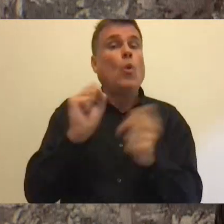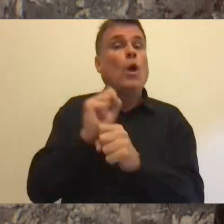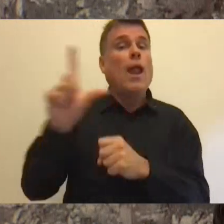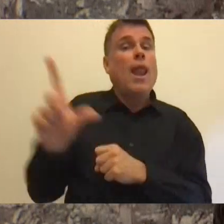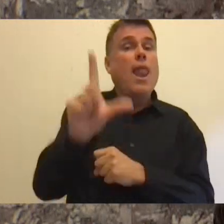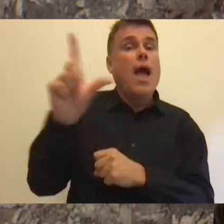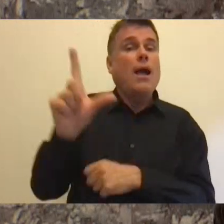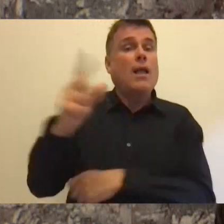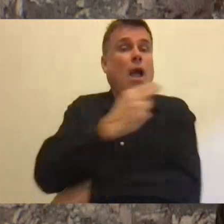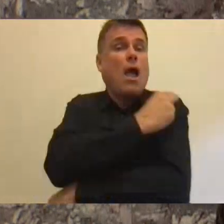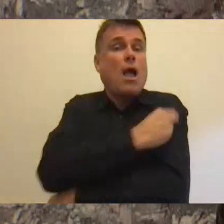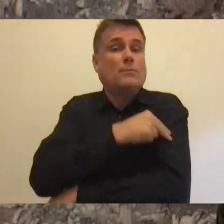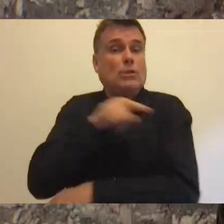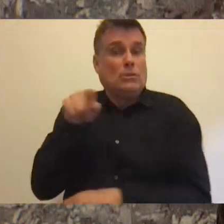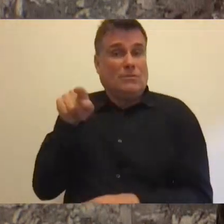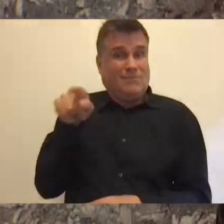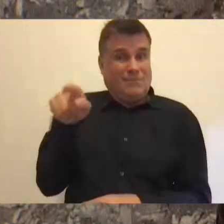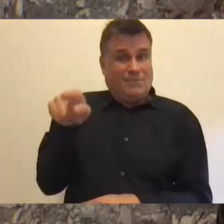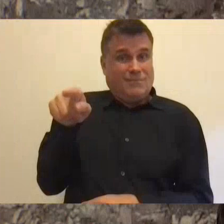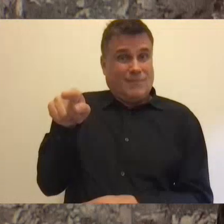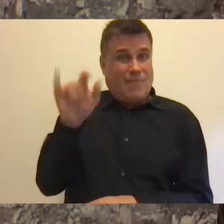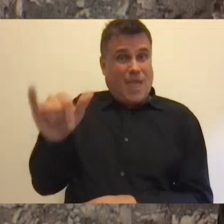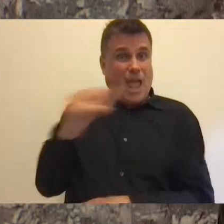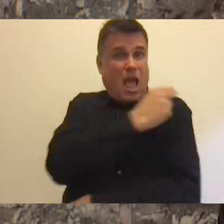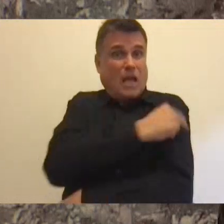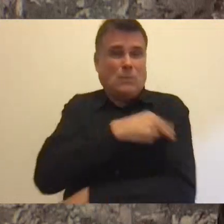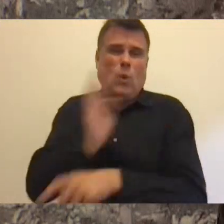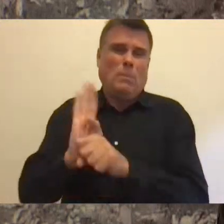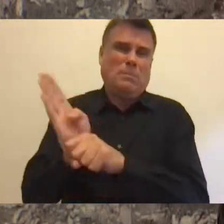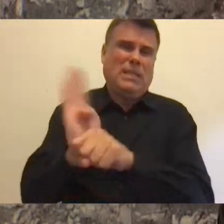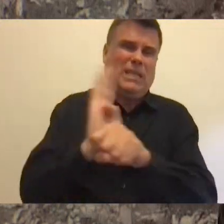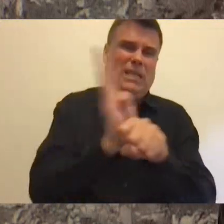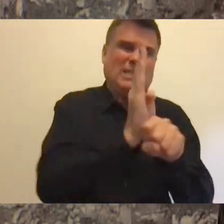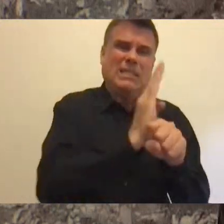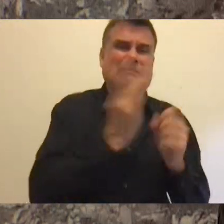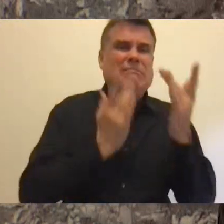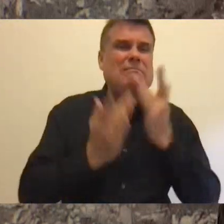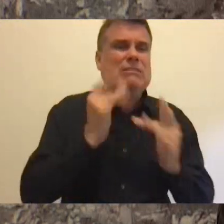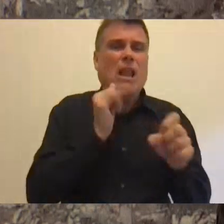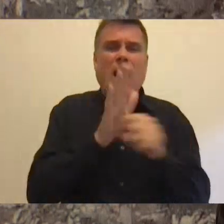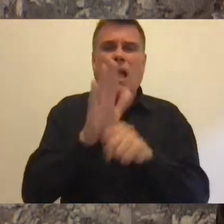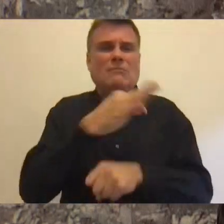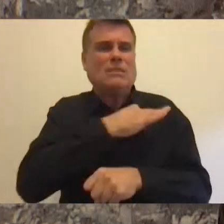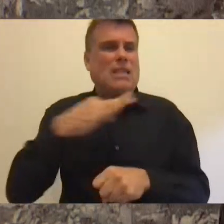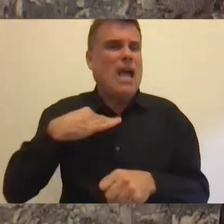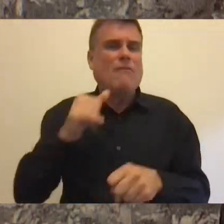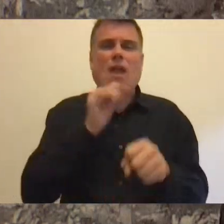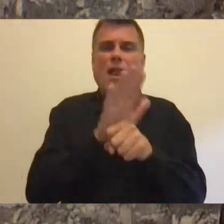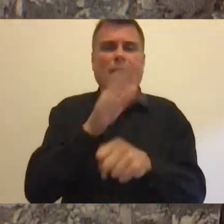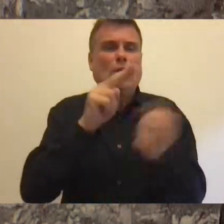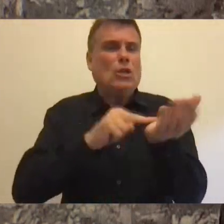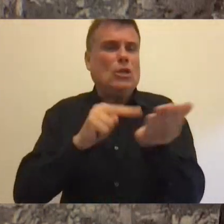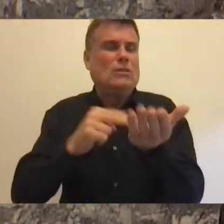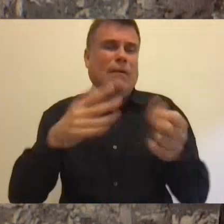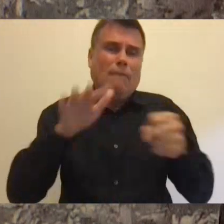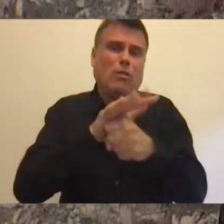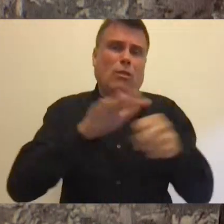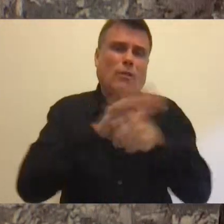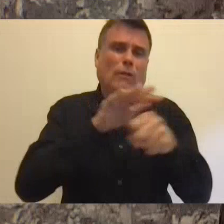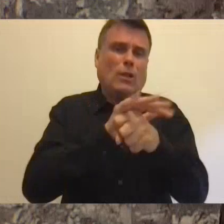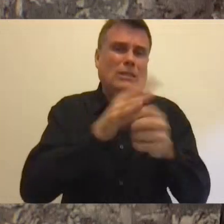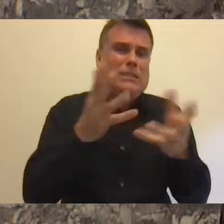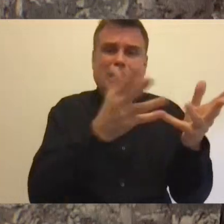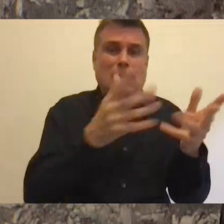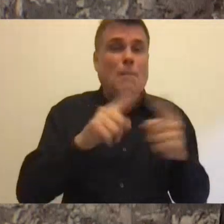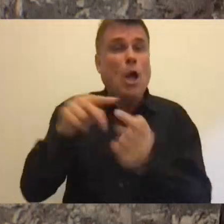because they haven't got enough nurses to actually look after those patients. And we can't afford to lose these kind